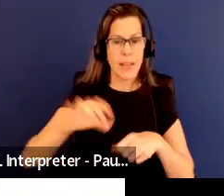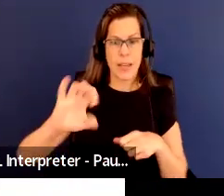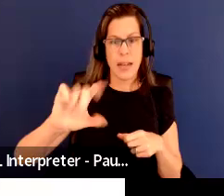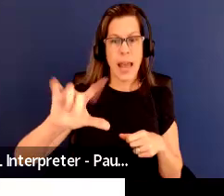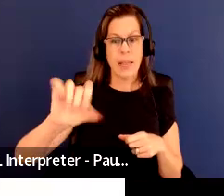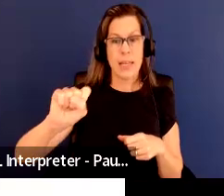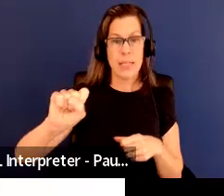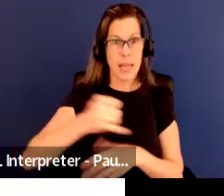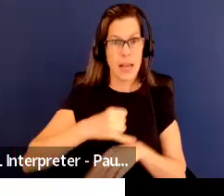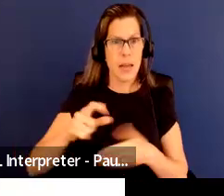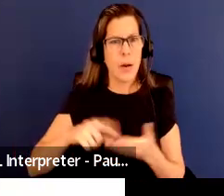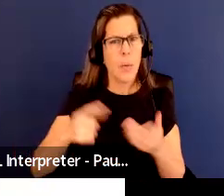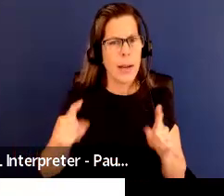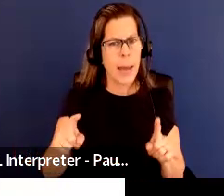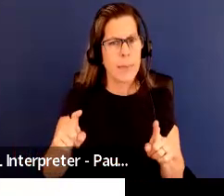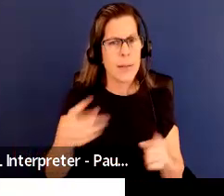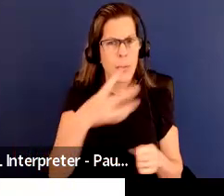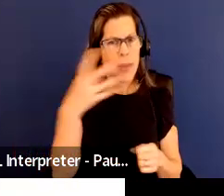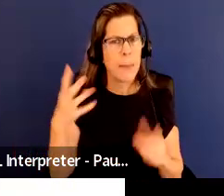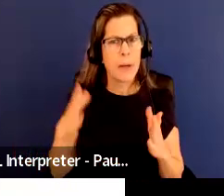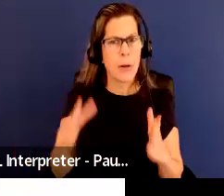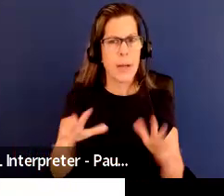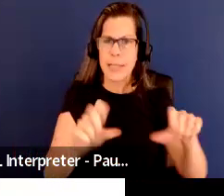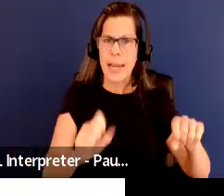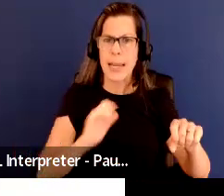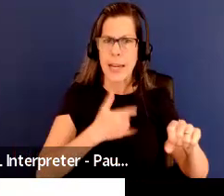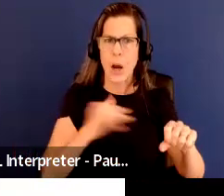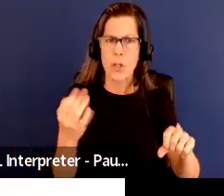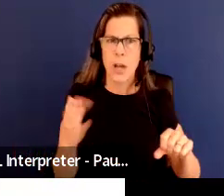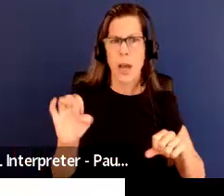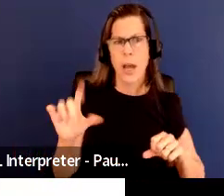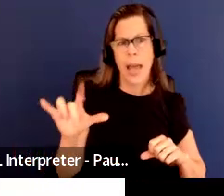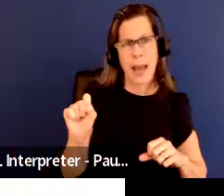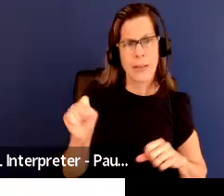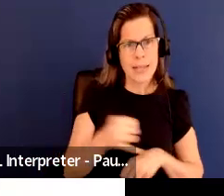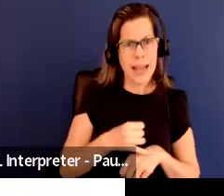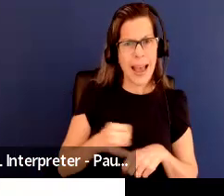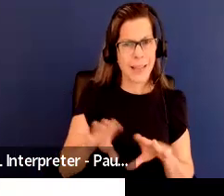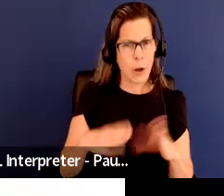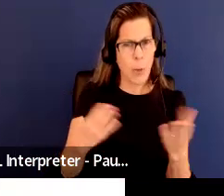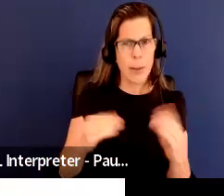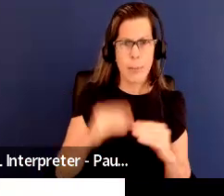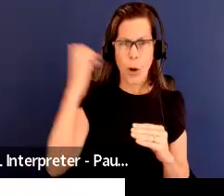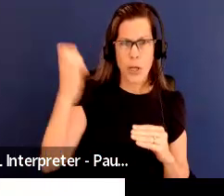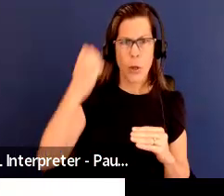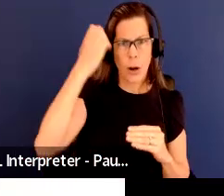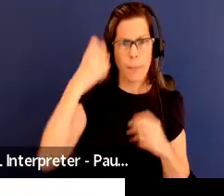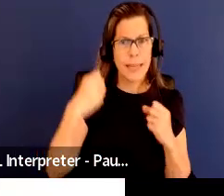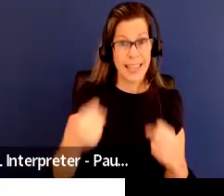What happened to immigrants taking our jobs? Ellis Island is opened, which is now more European,